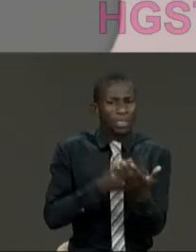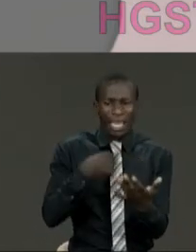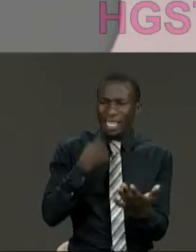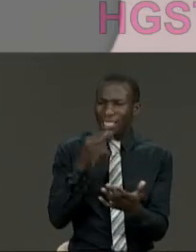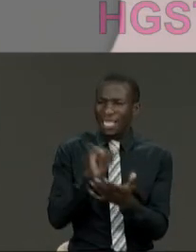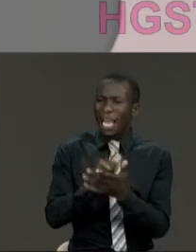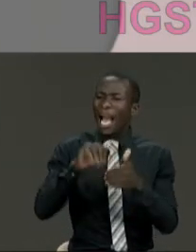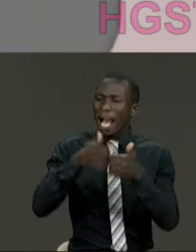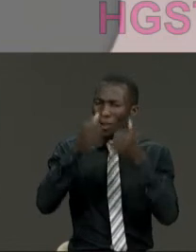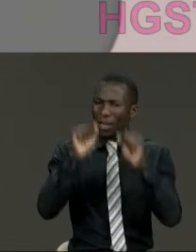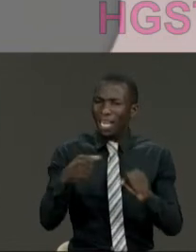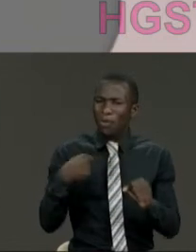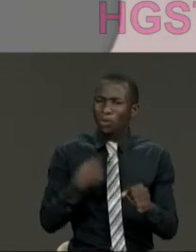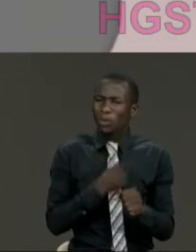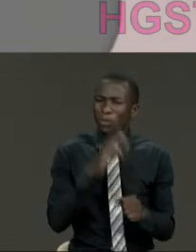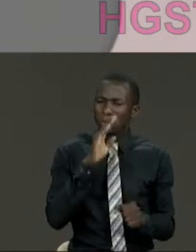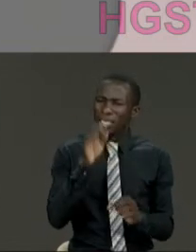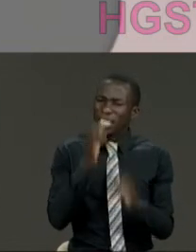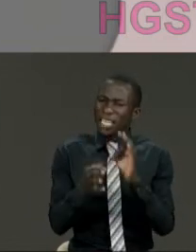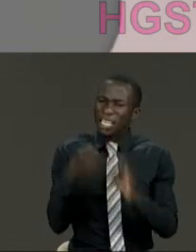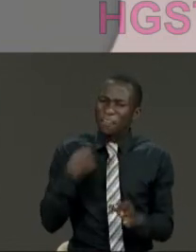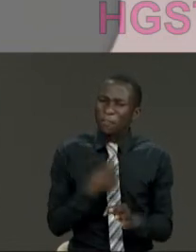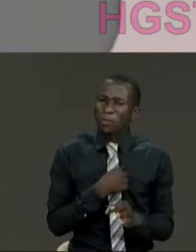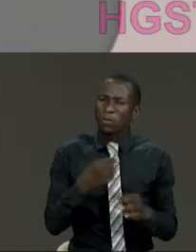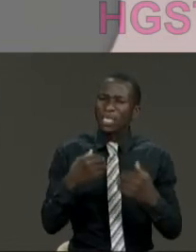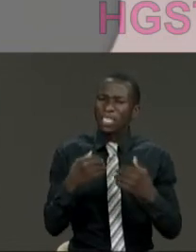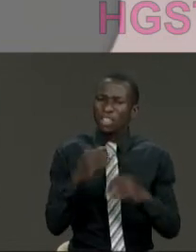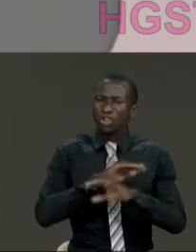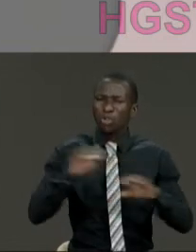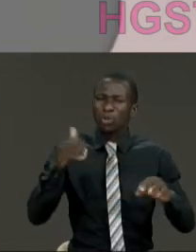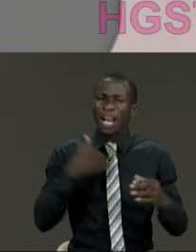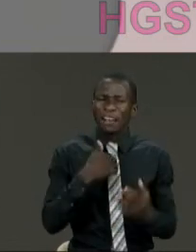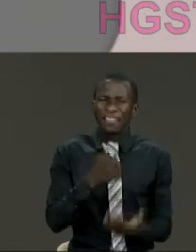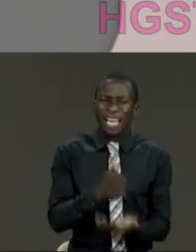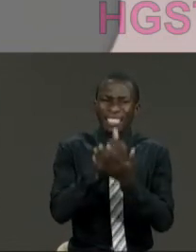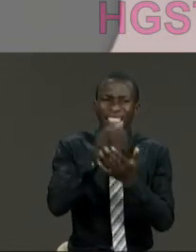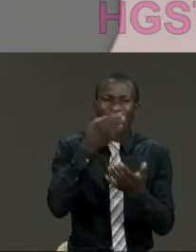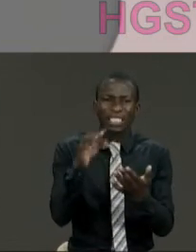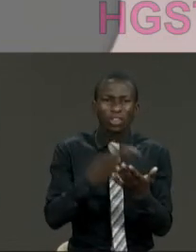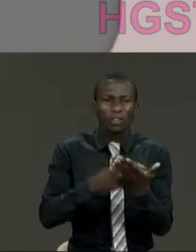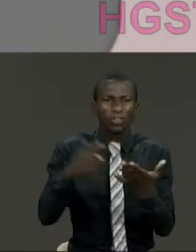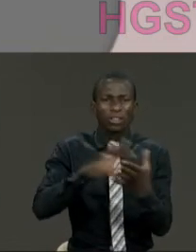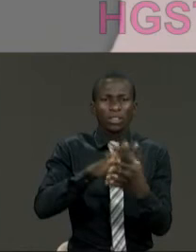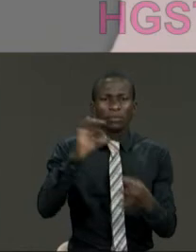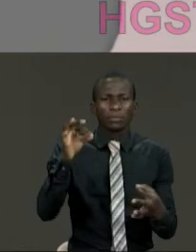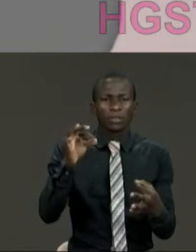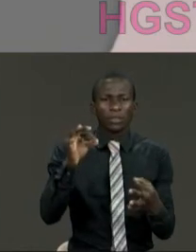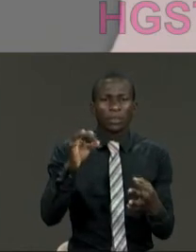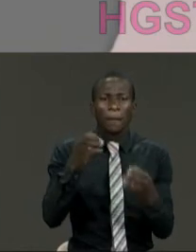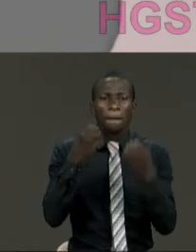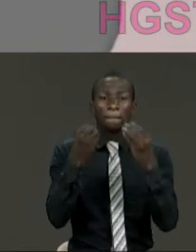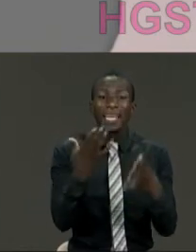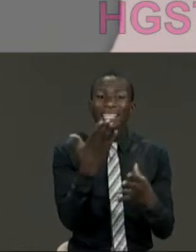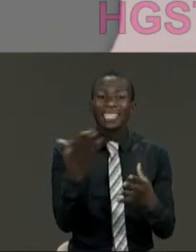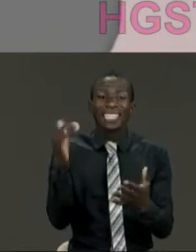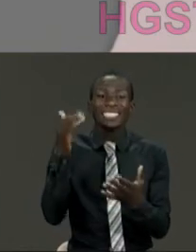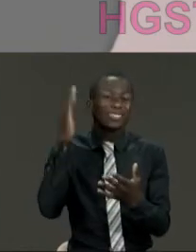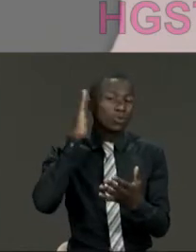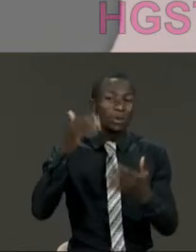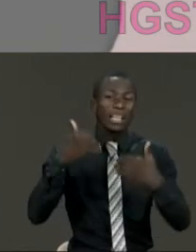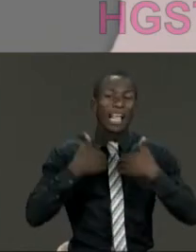how could we have been if we are not having the assistance of the Holy Spirit? Many things that could have